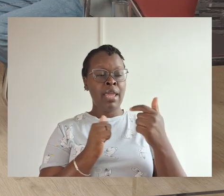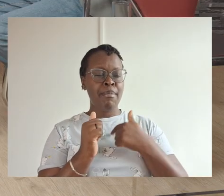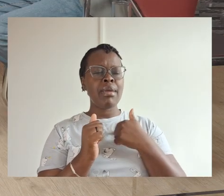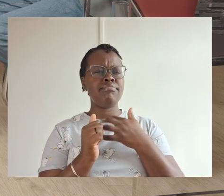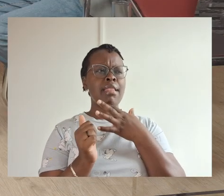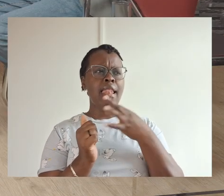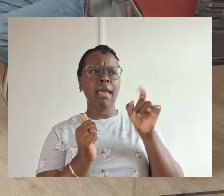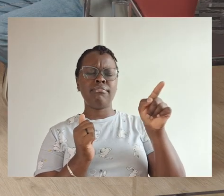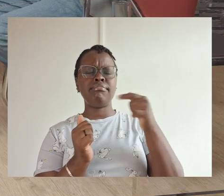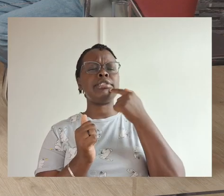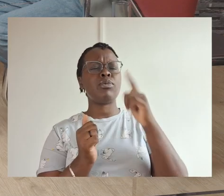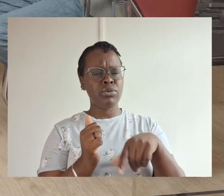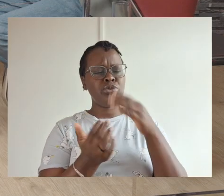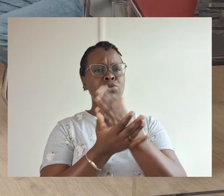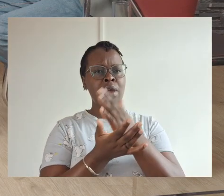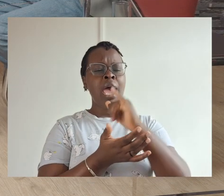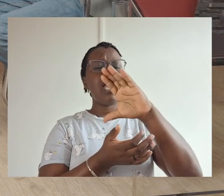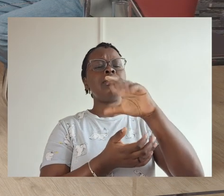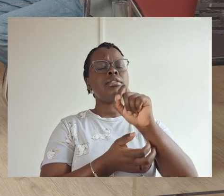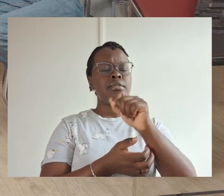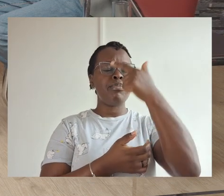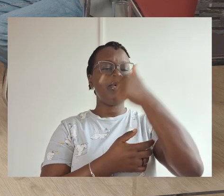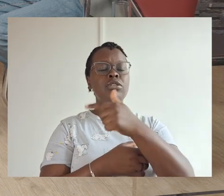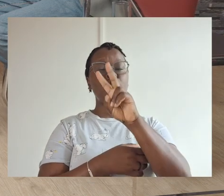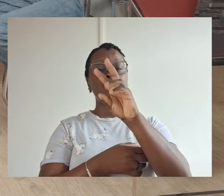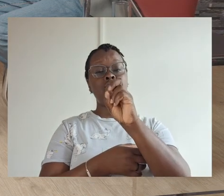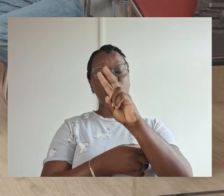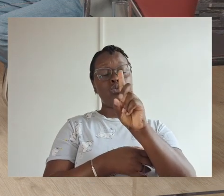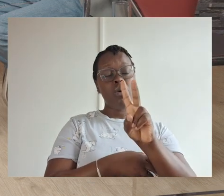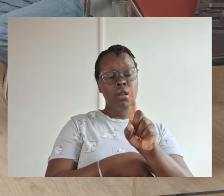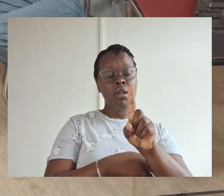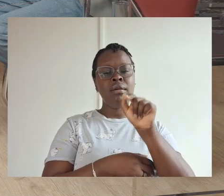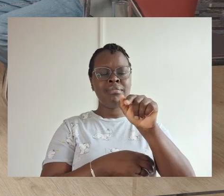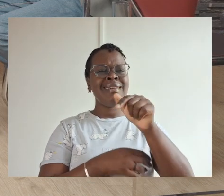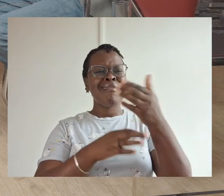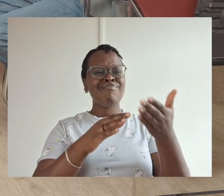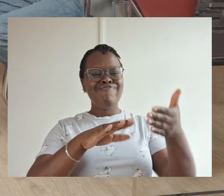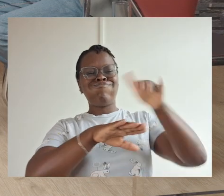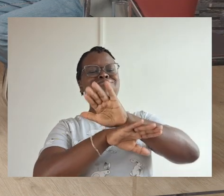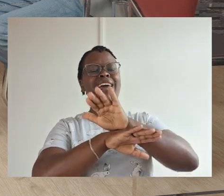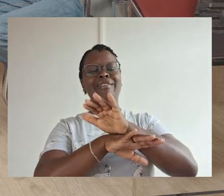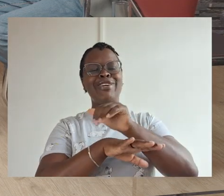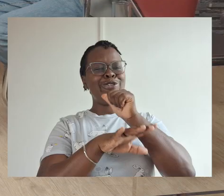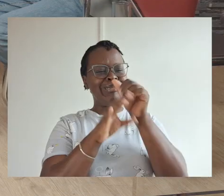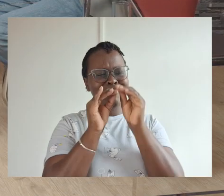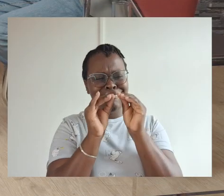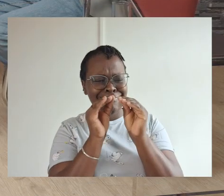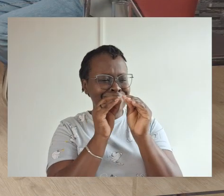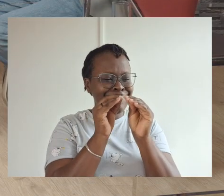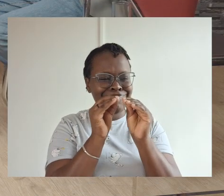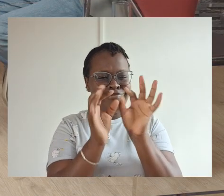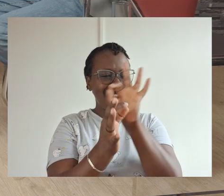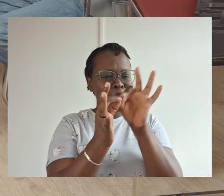think? I like what Abdinoor is saying here, that the ICT policy 2021, for instance, is quite kind of like a blanket cover that